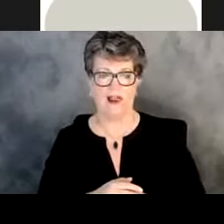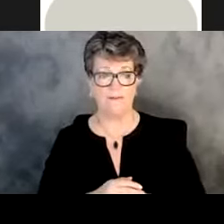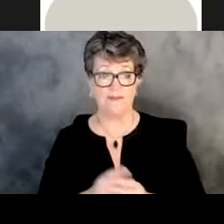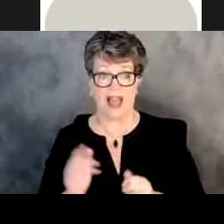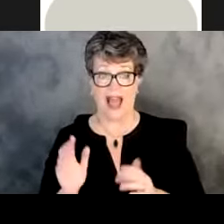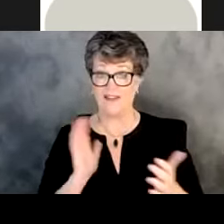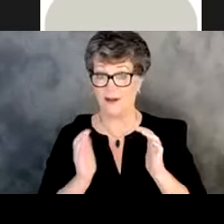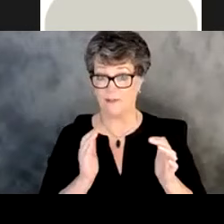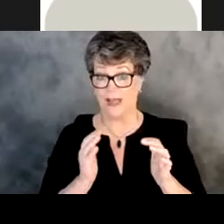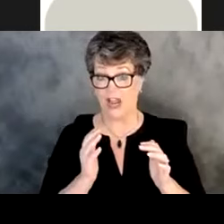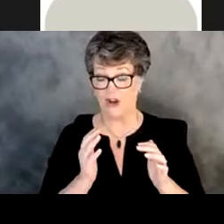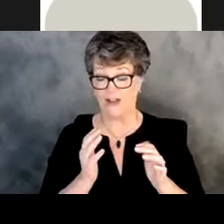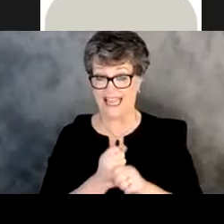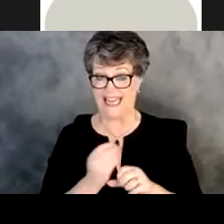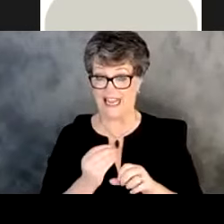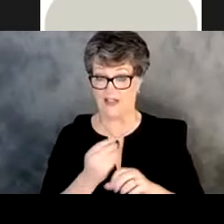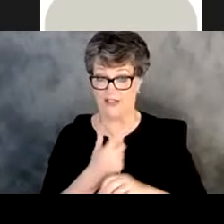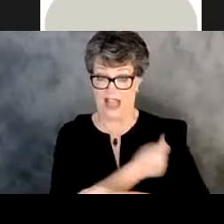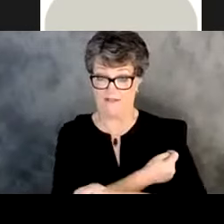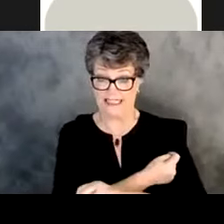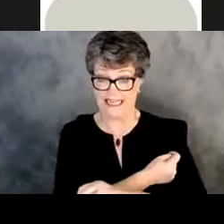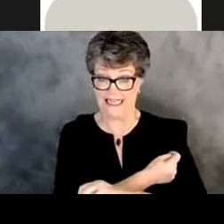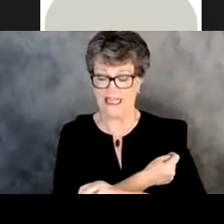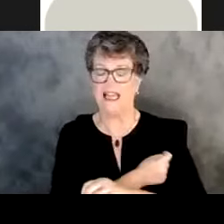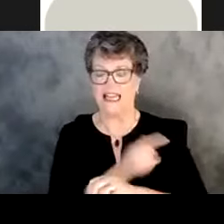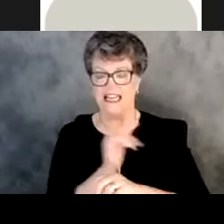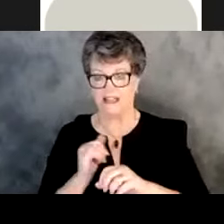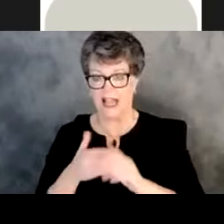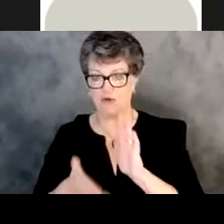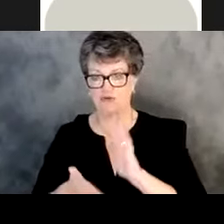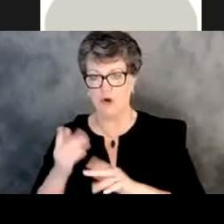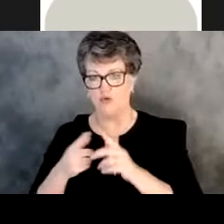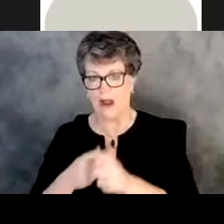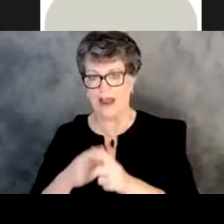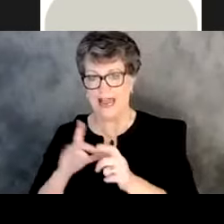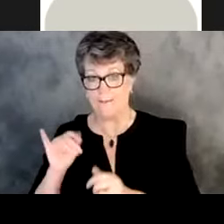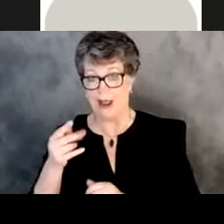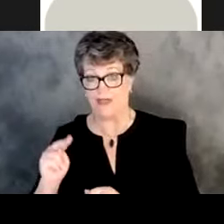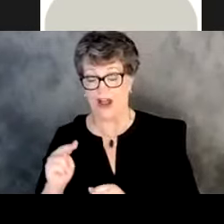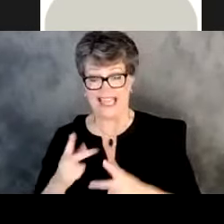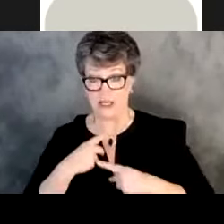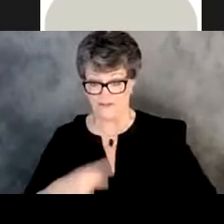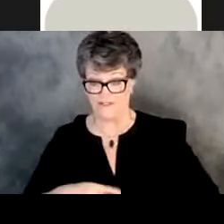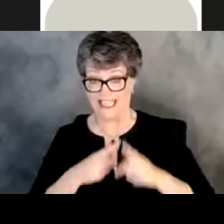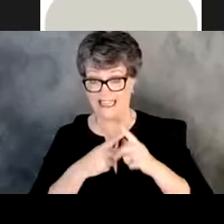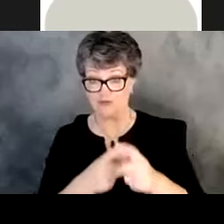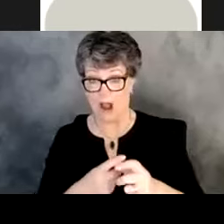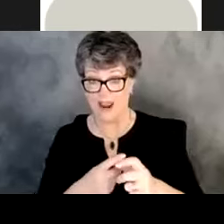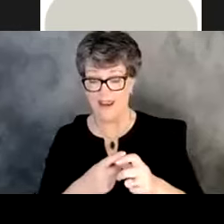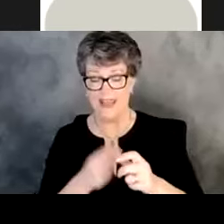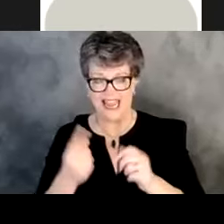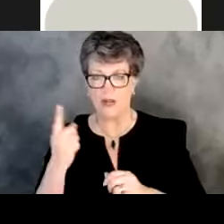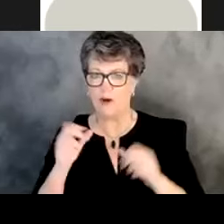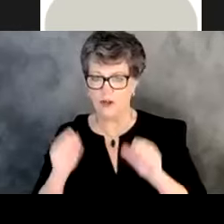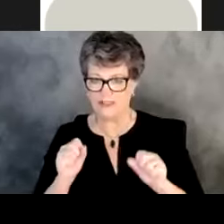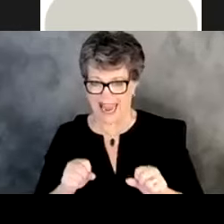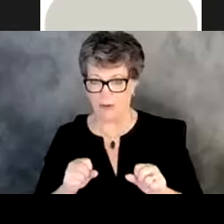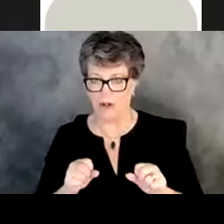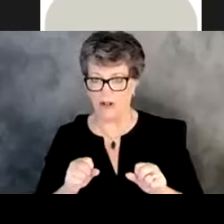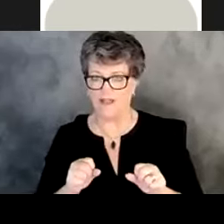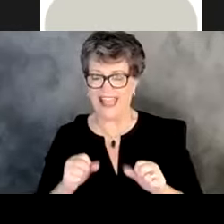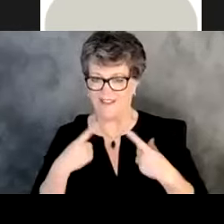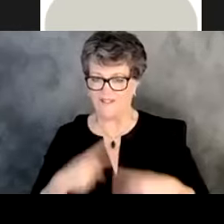compared getting the COVID-19 vaccine to running a marathon. So can you physically run? Pretty much anyone who's able-bodied can